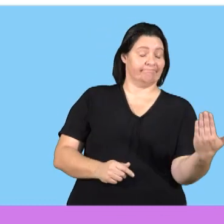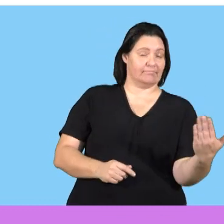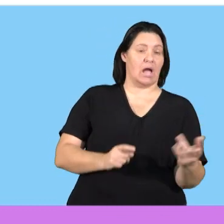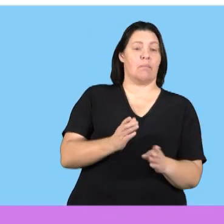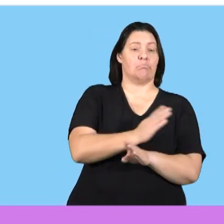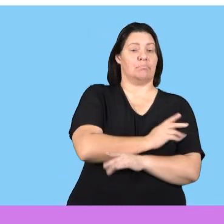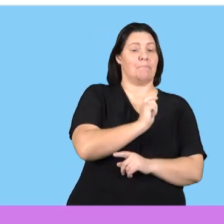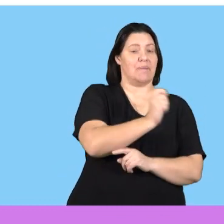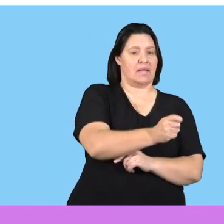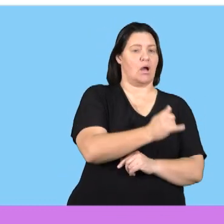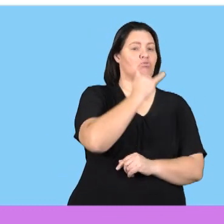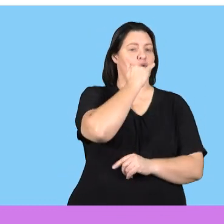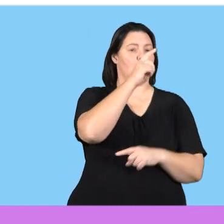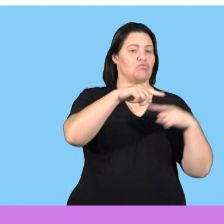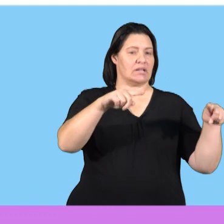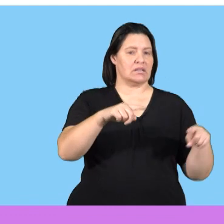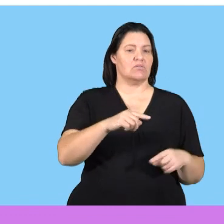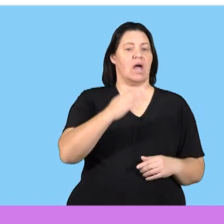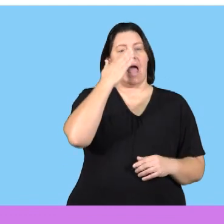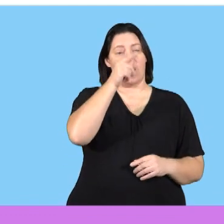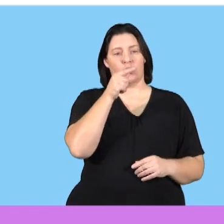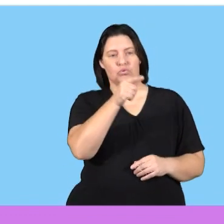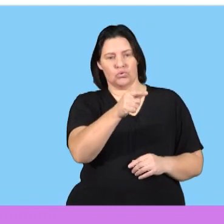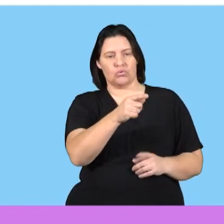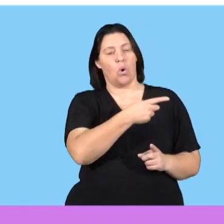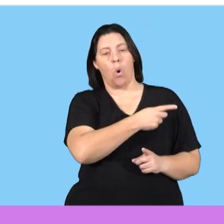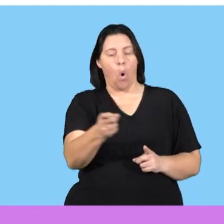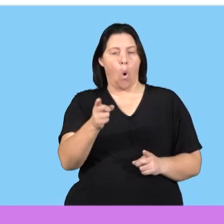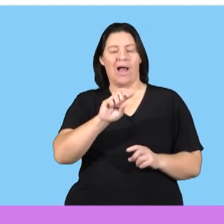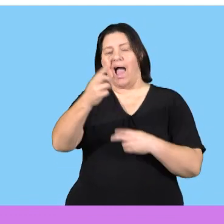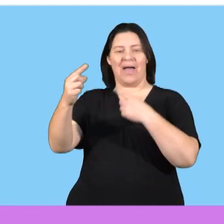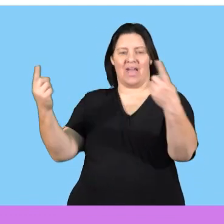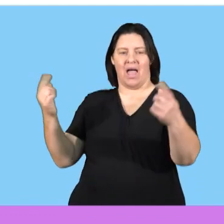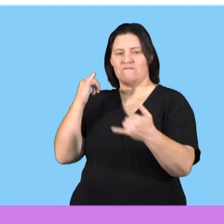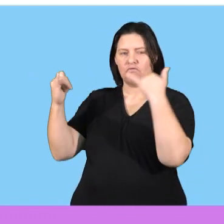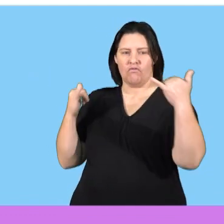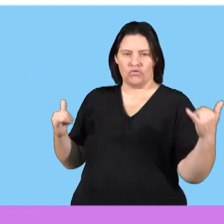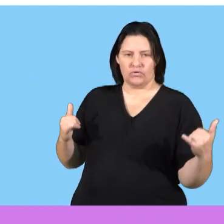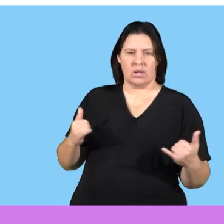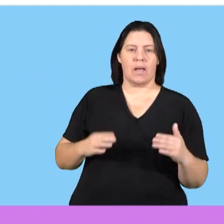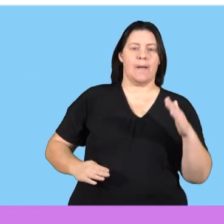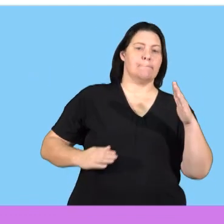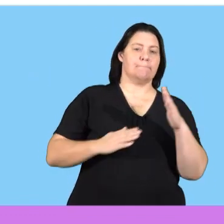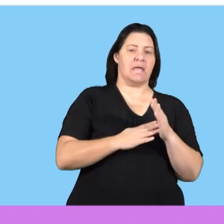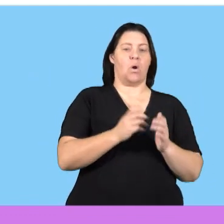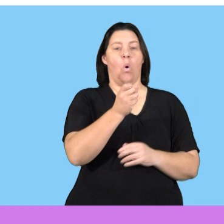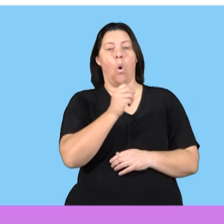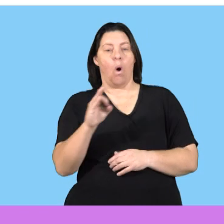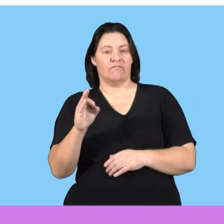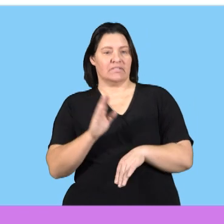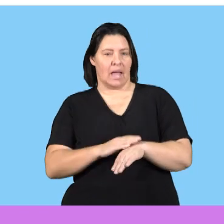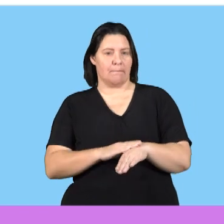we are saying call rates on Hello You to all networks, peak and off-peak, is 95 cents per